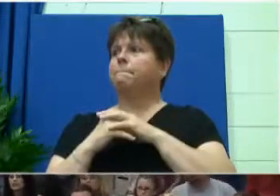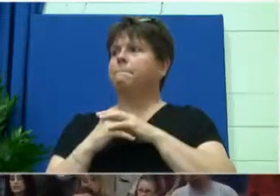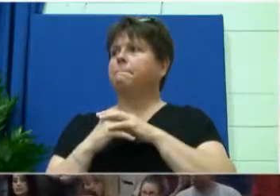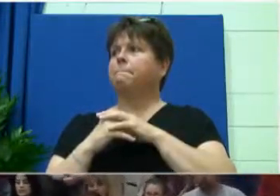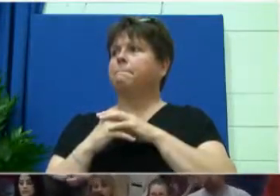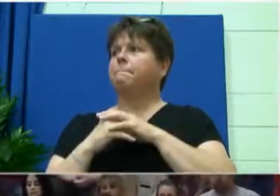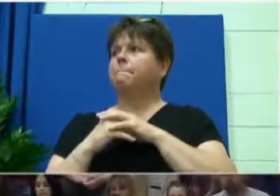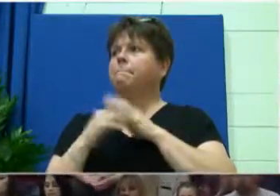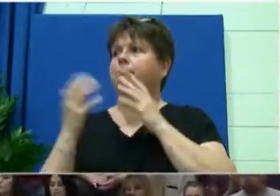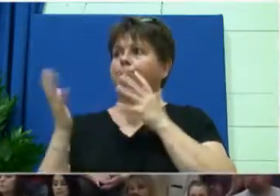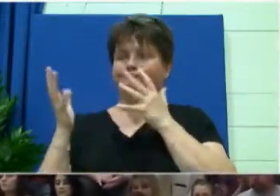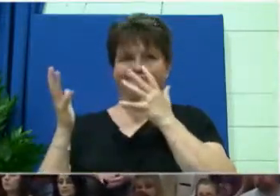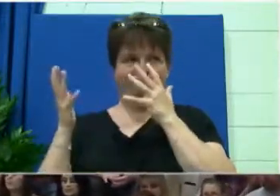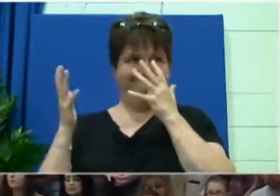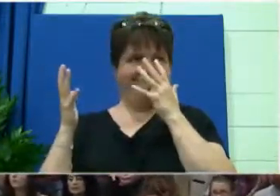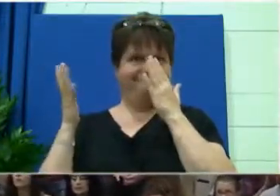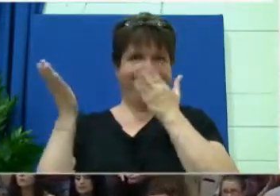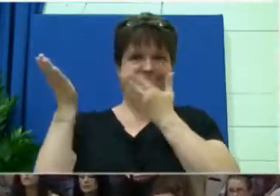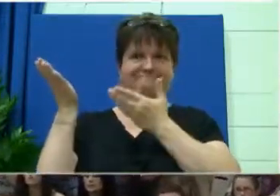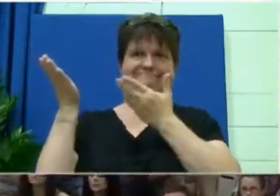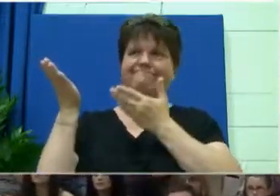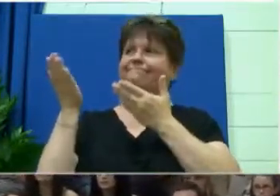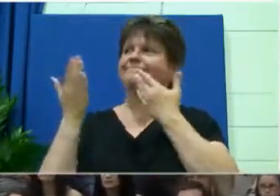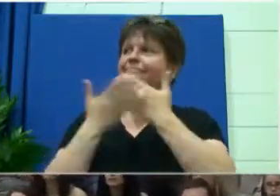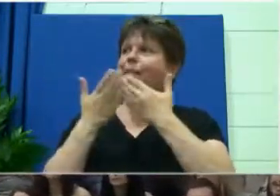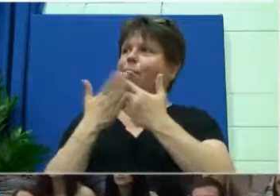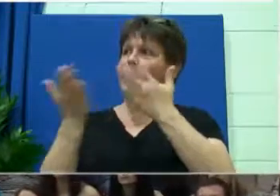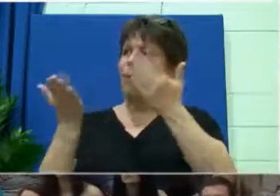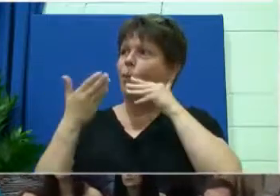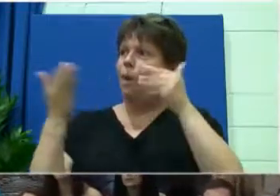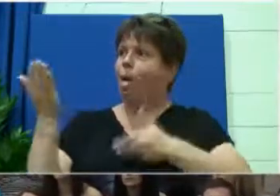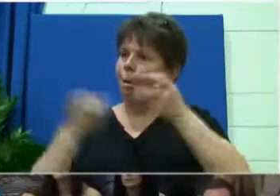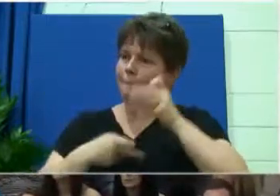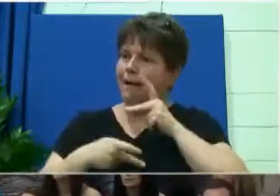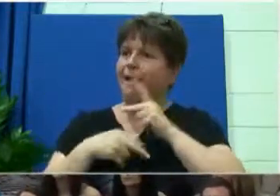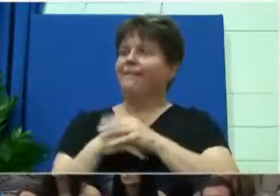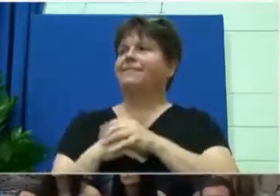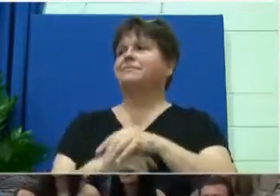Hey, join me. Thank you and welcome back.